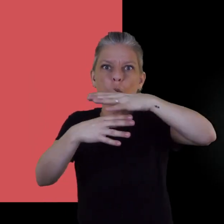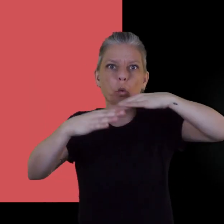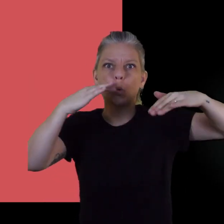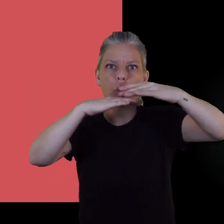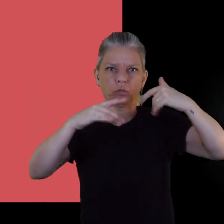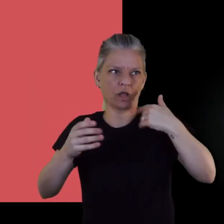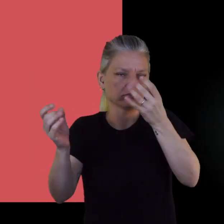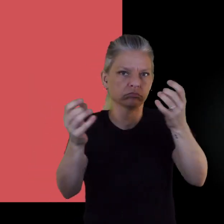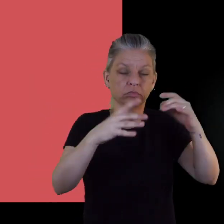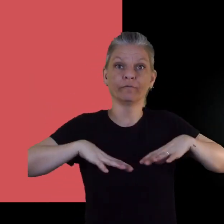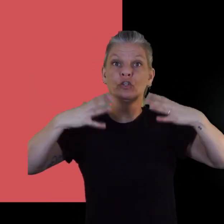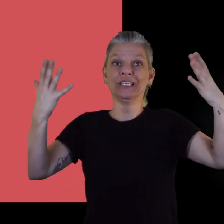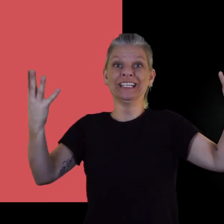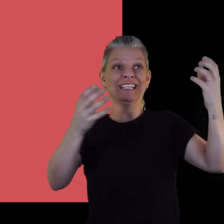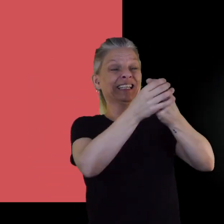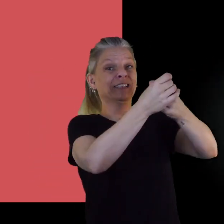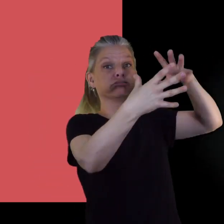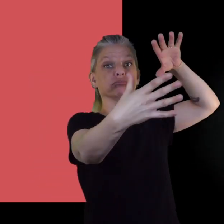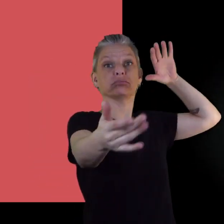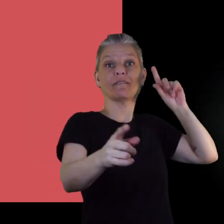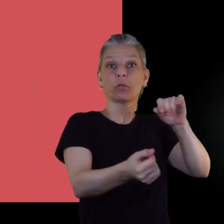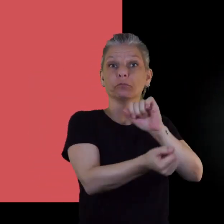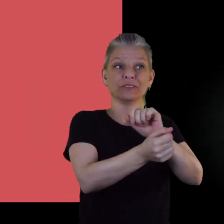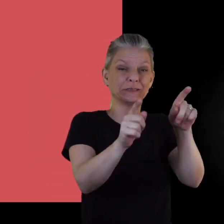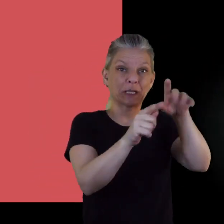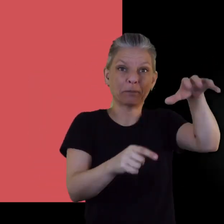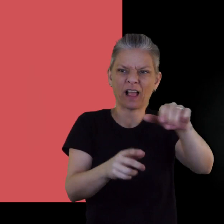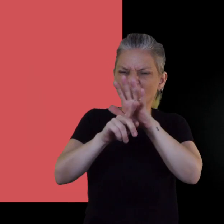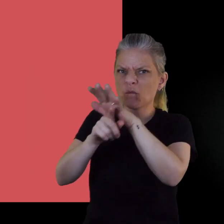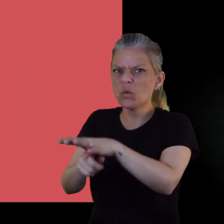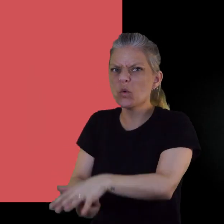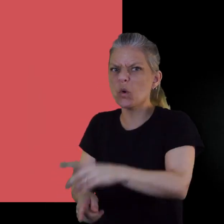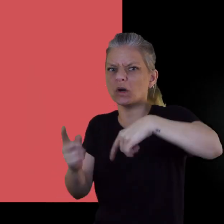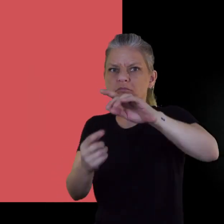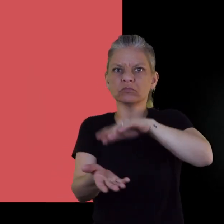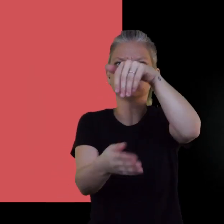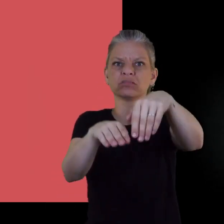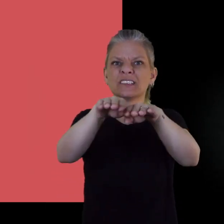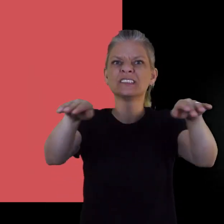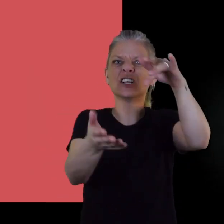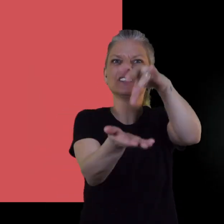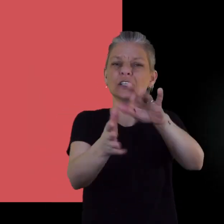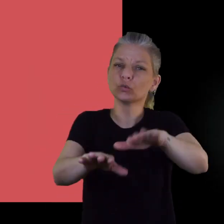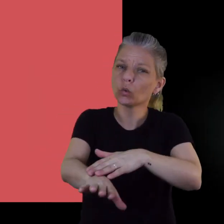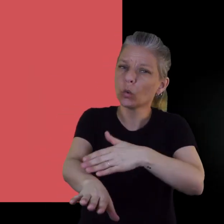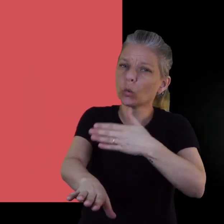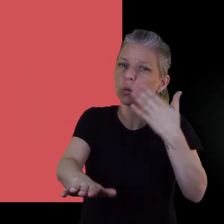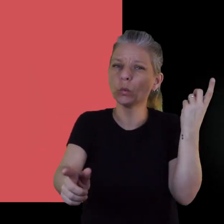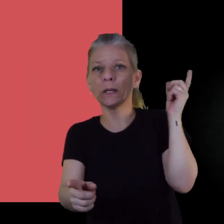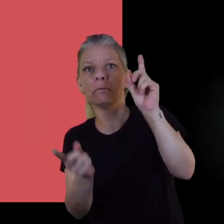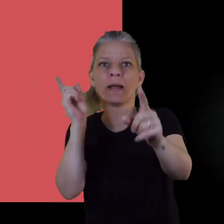the zone when I tessellate, free from the prison of the same place, forced to the forefront, center stage,